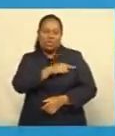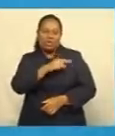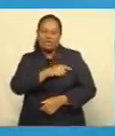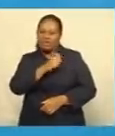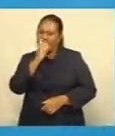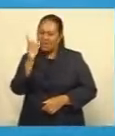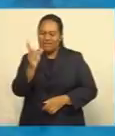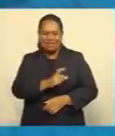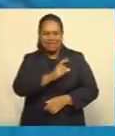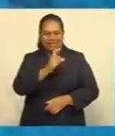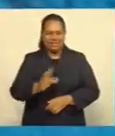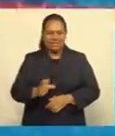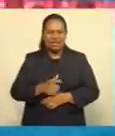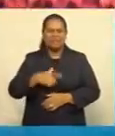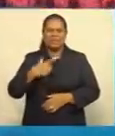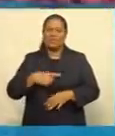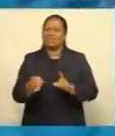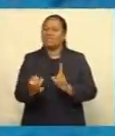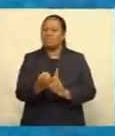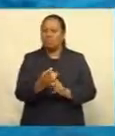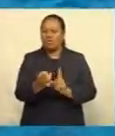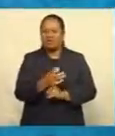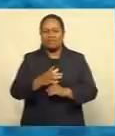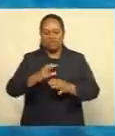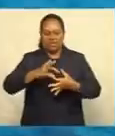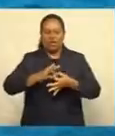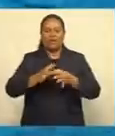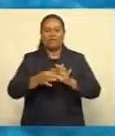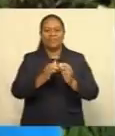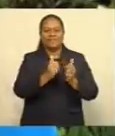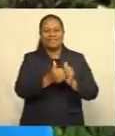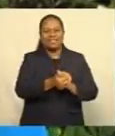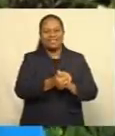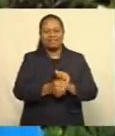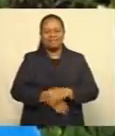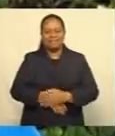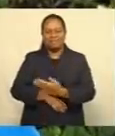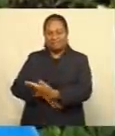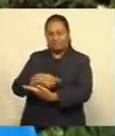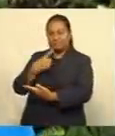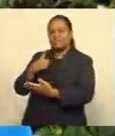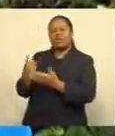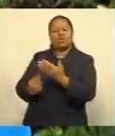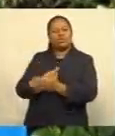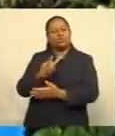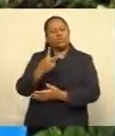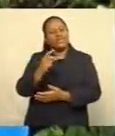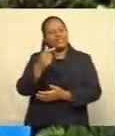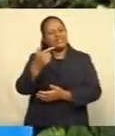cancelled as it is a key event for the Olympic Games. So we've chosen the 21st,